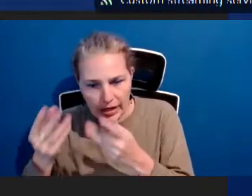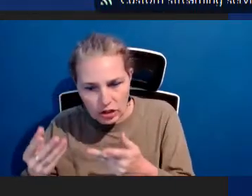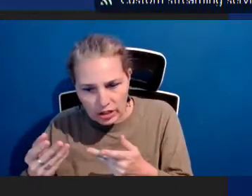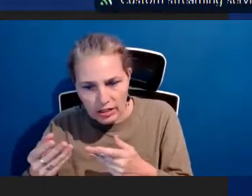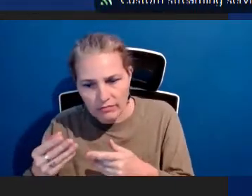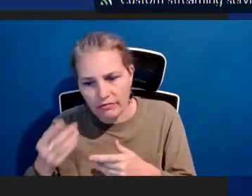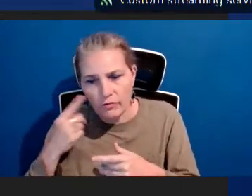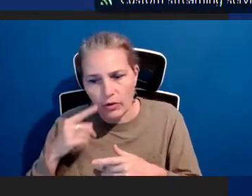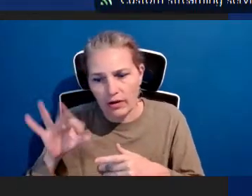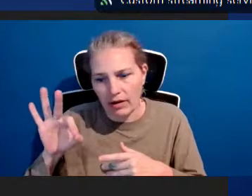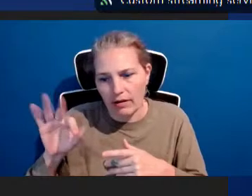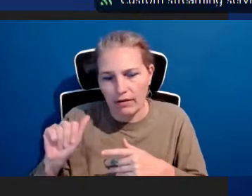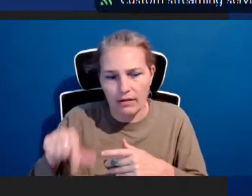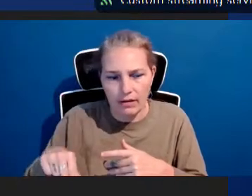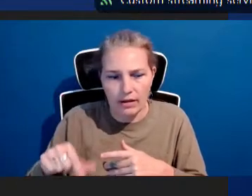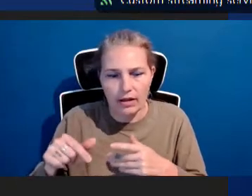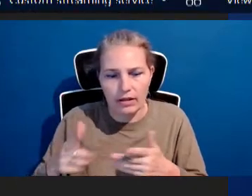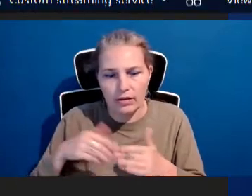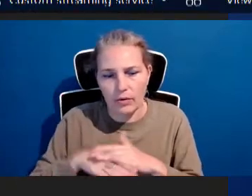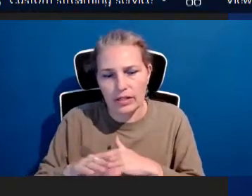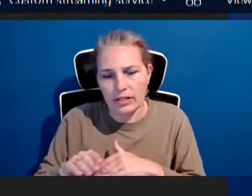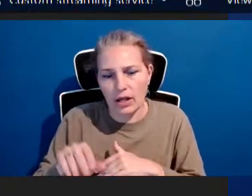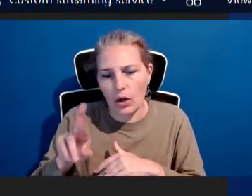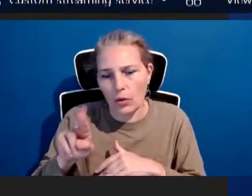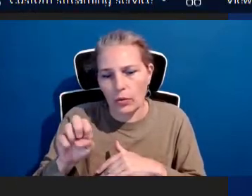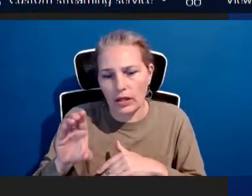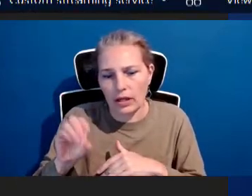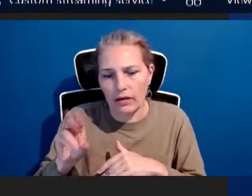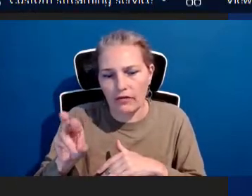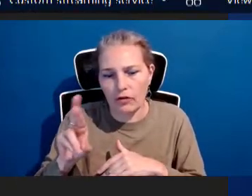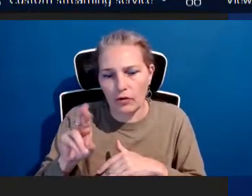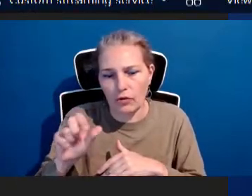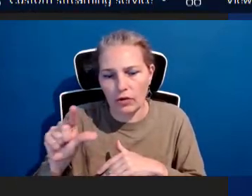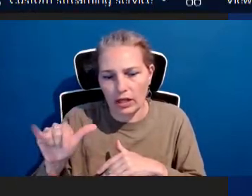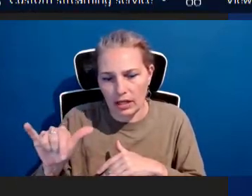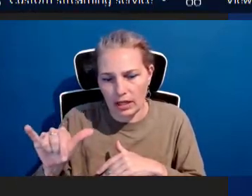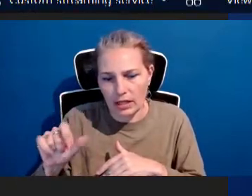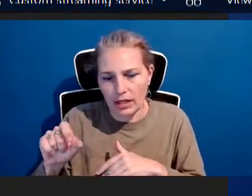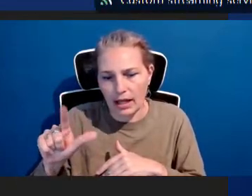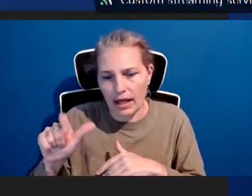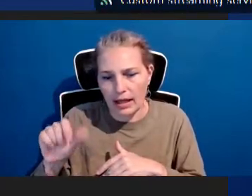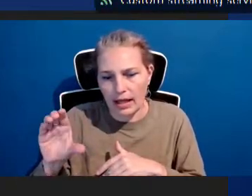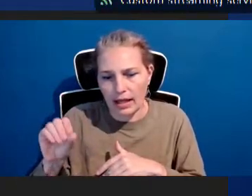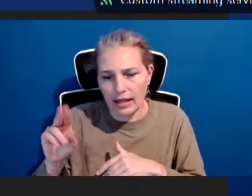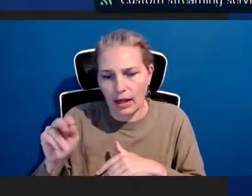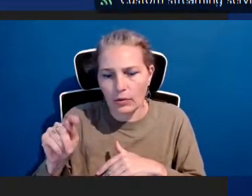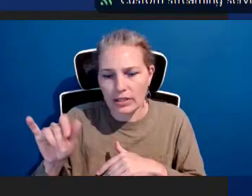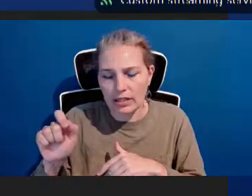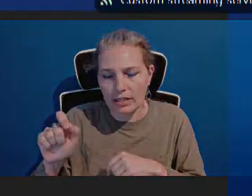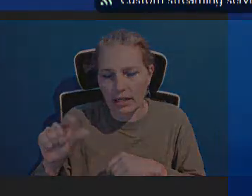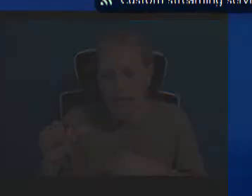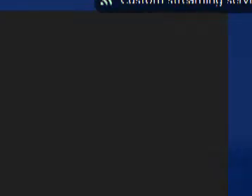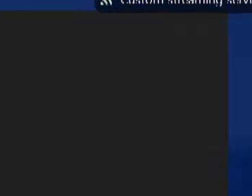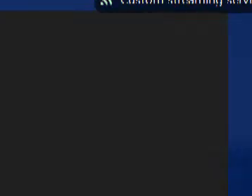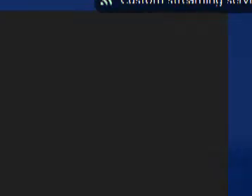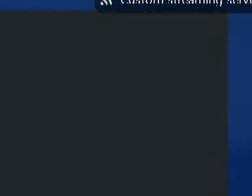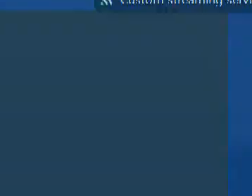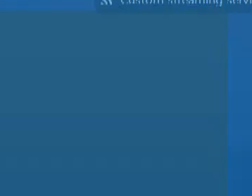asked questions, you can visit recovery.lacounty.gov /Altadena. Signing off.